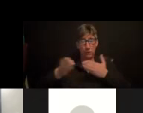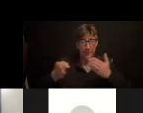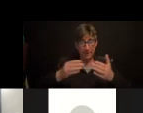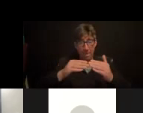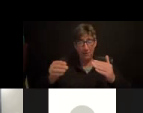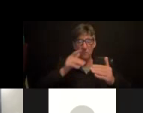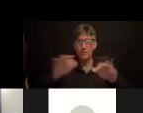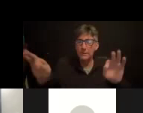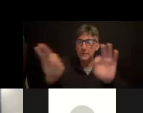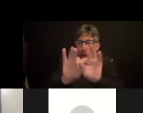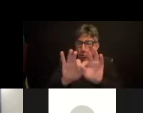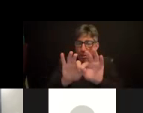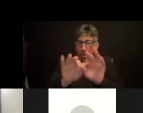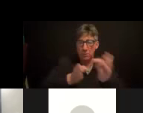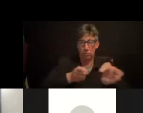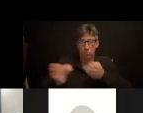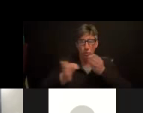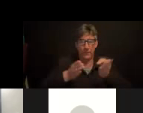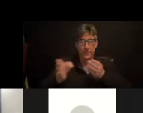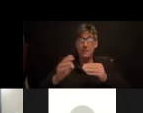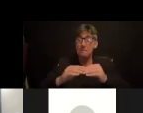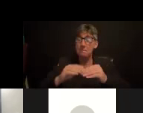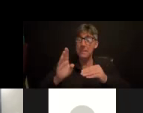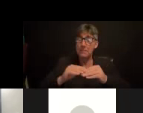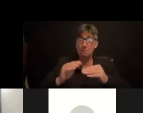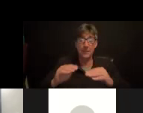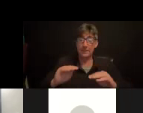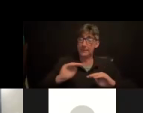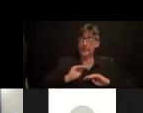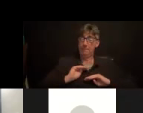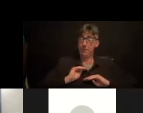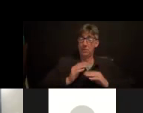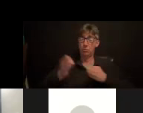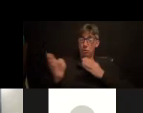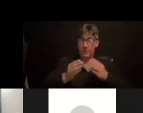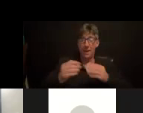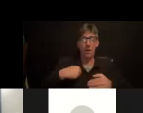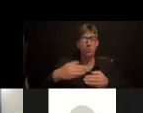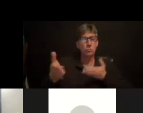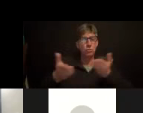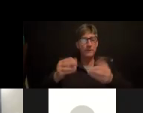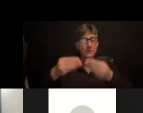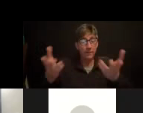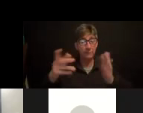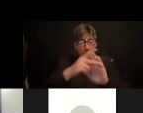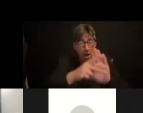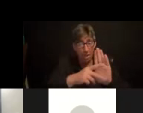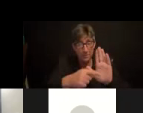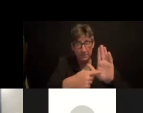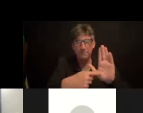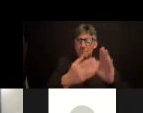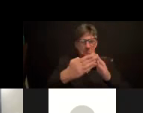services. And a minimum acceptable service level is defined by our service delivery policy, which is our public